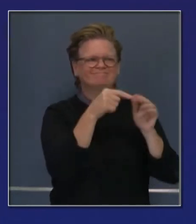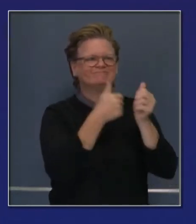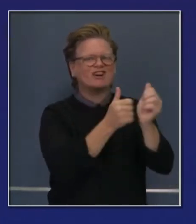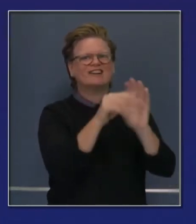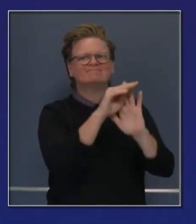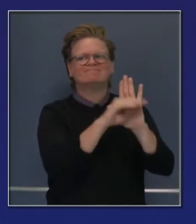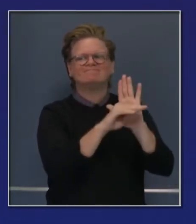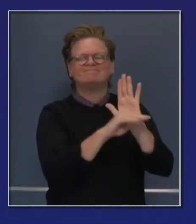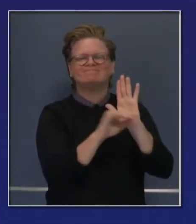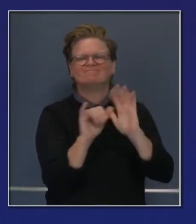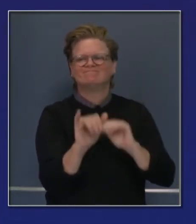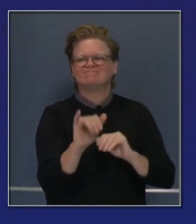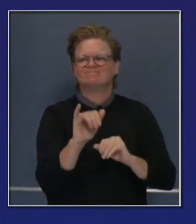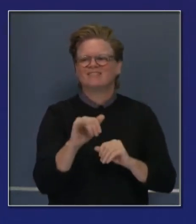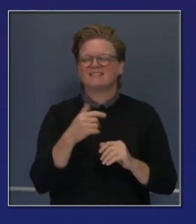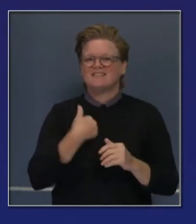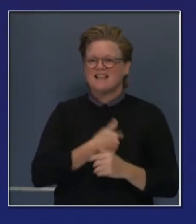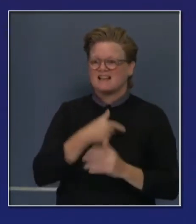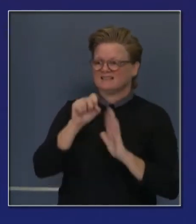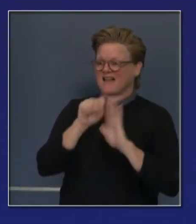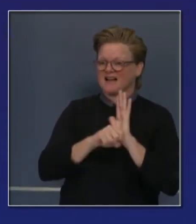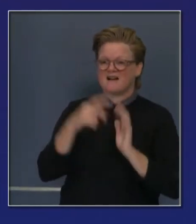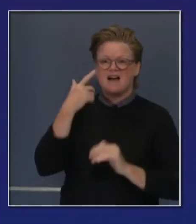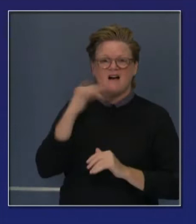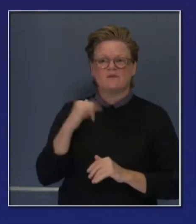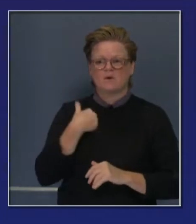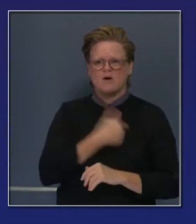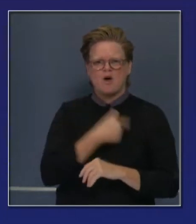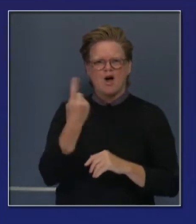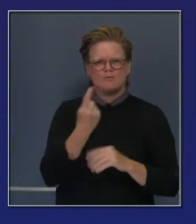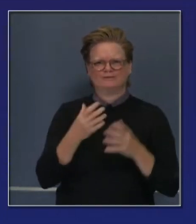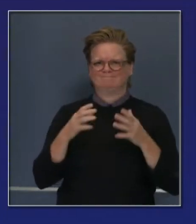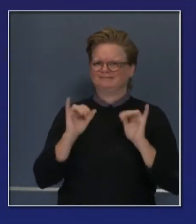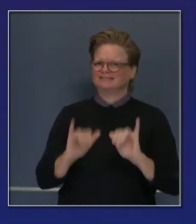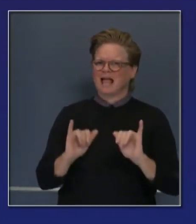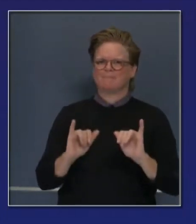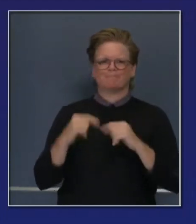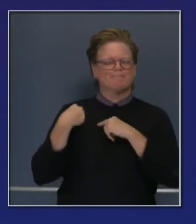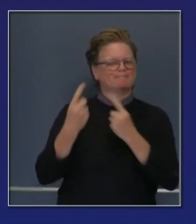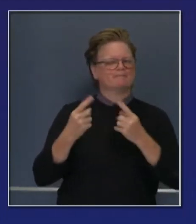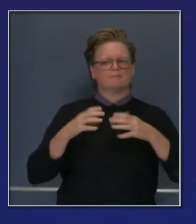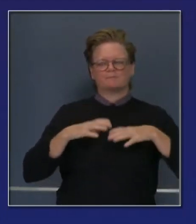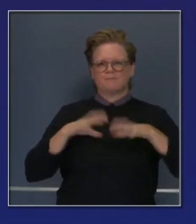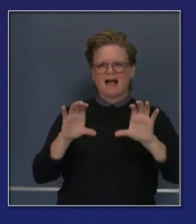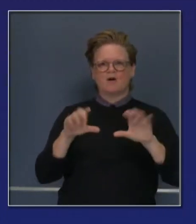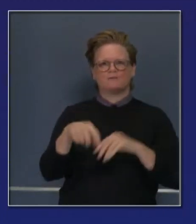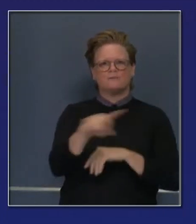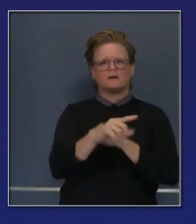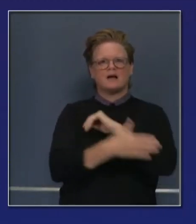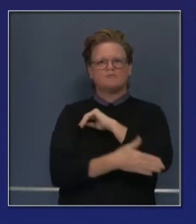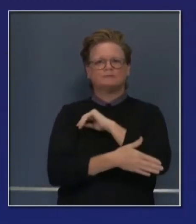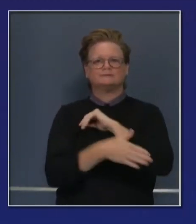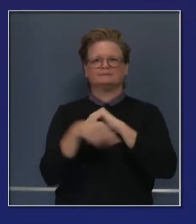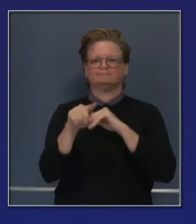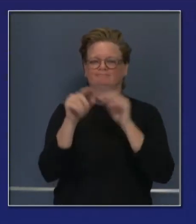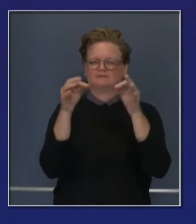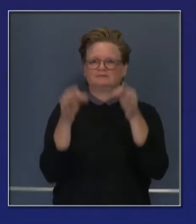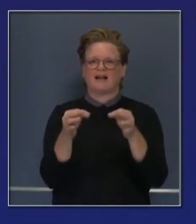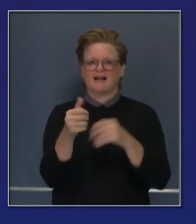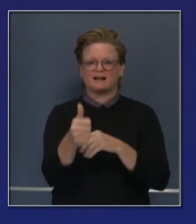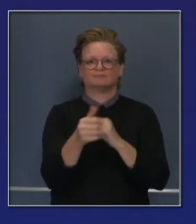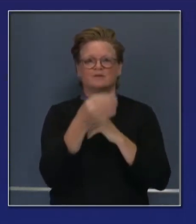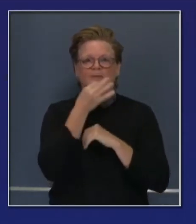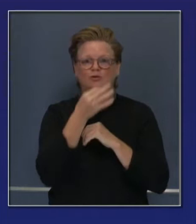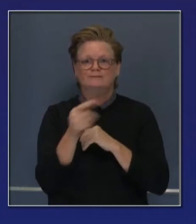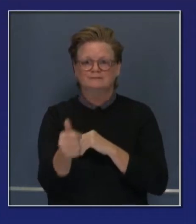It's been the way California has worked throughout this pandemic, and that will continue moving forward. So with that, I'll turn it back over